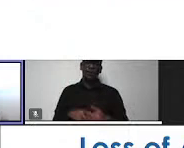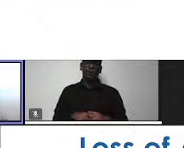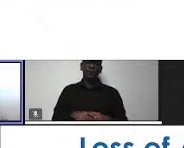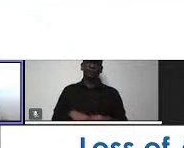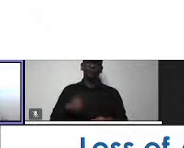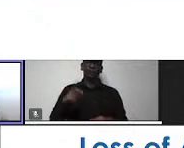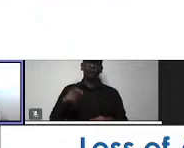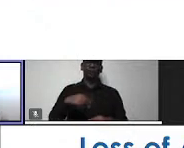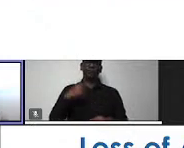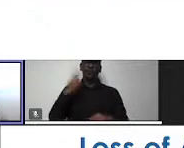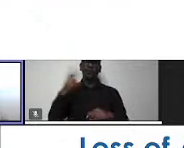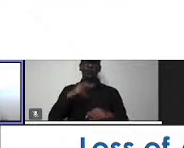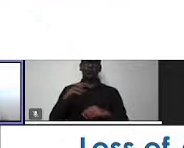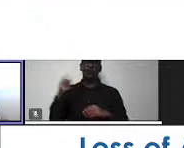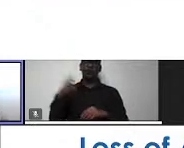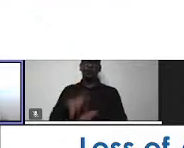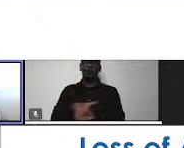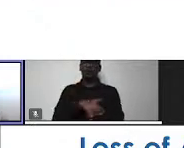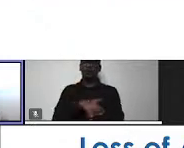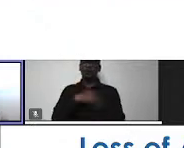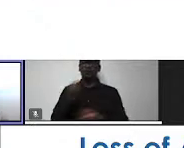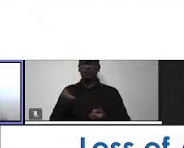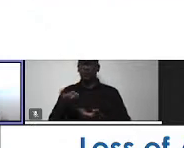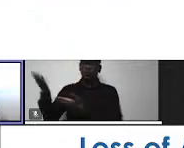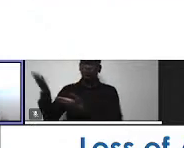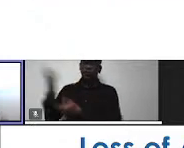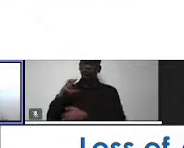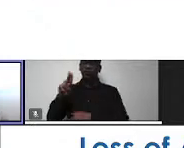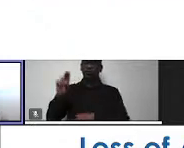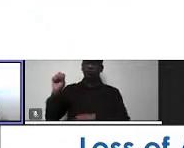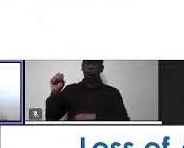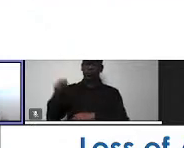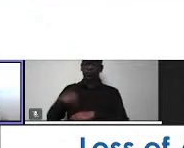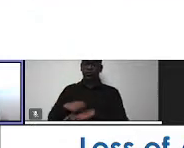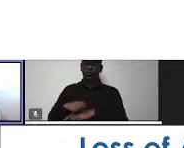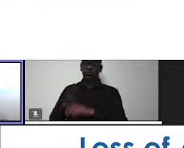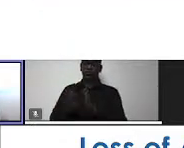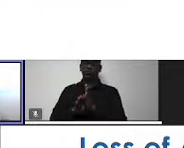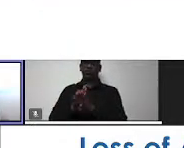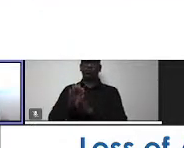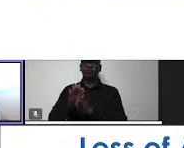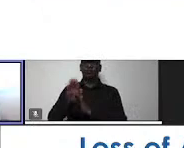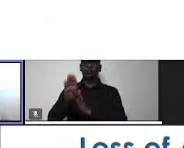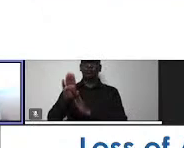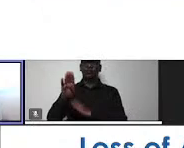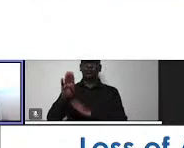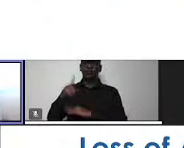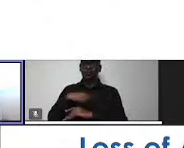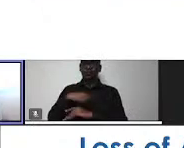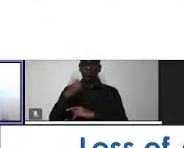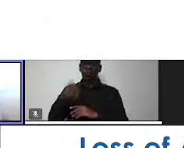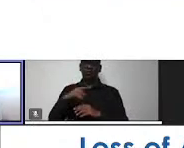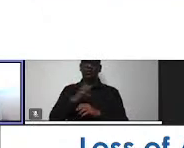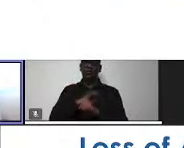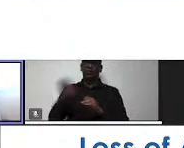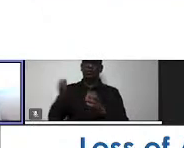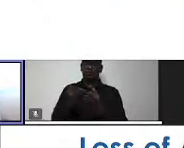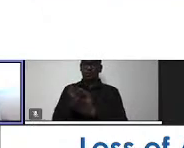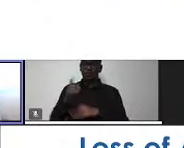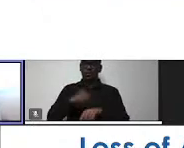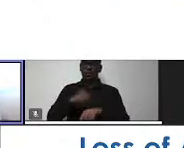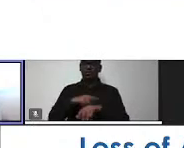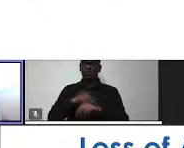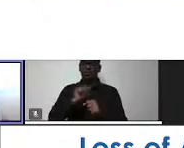agricultural exports to the US, they continued actually to rise even during, you know, the COVID-19 pandemic.